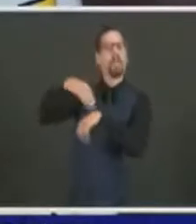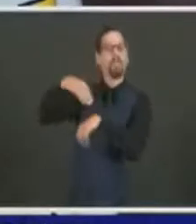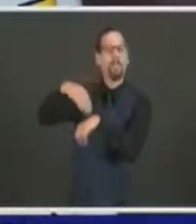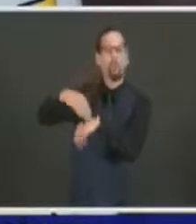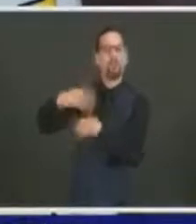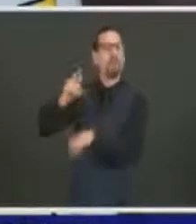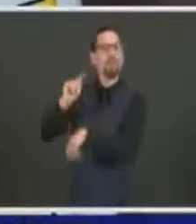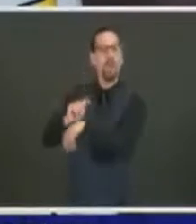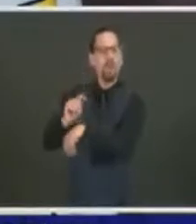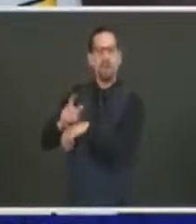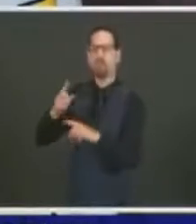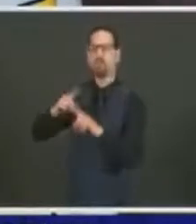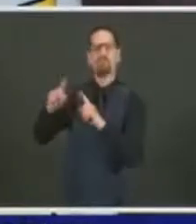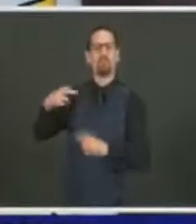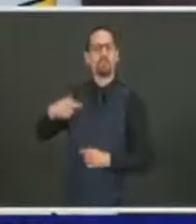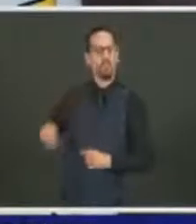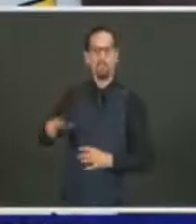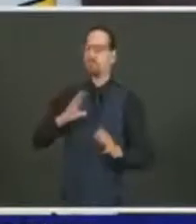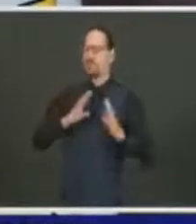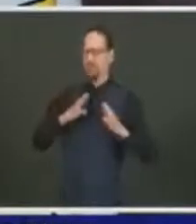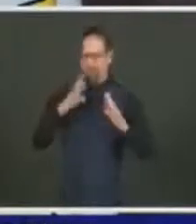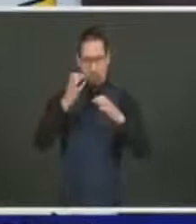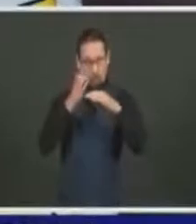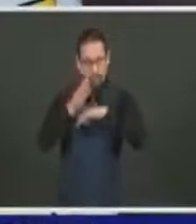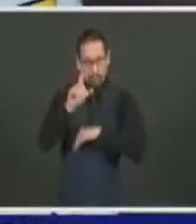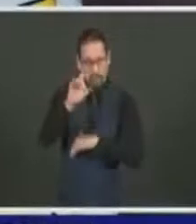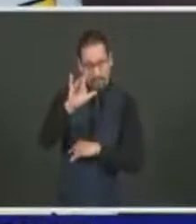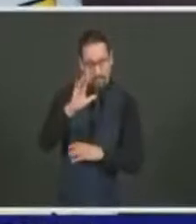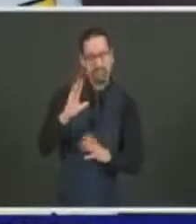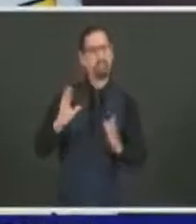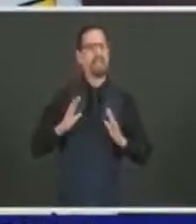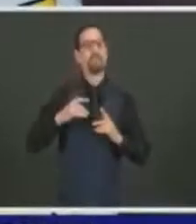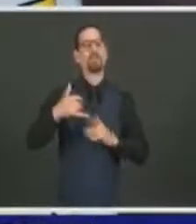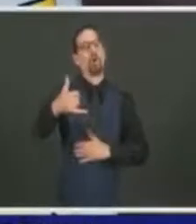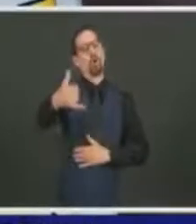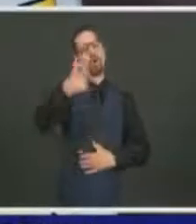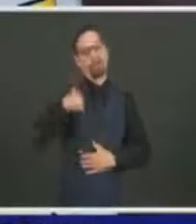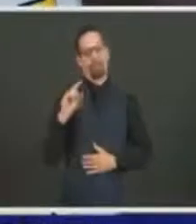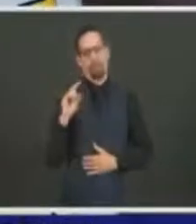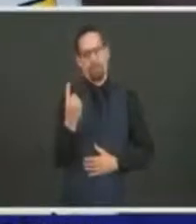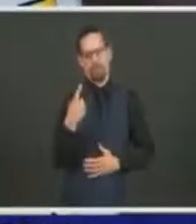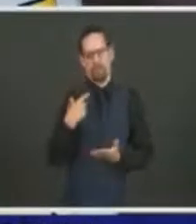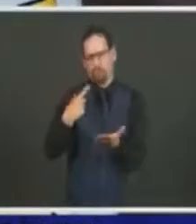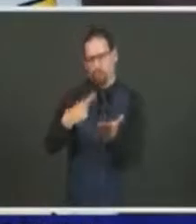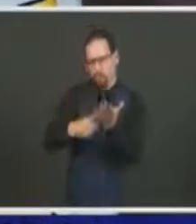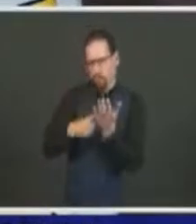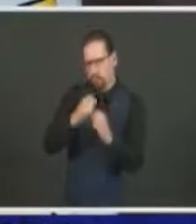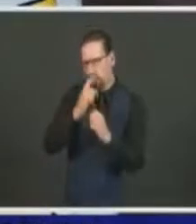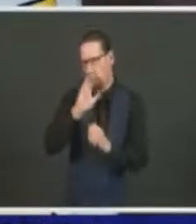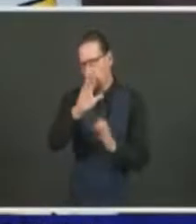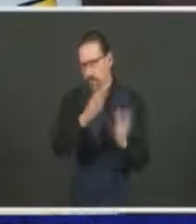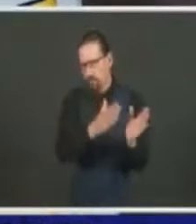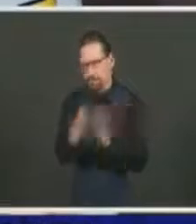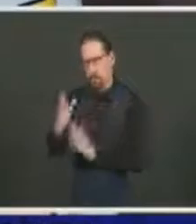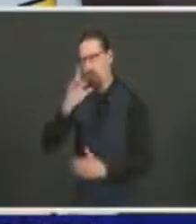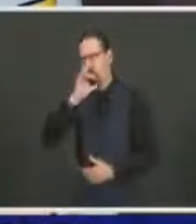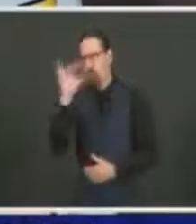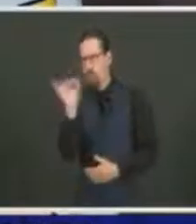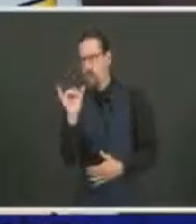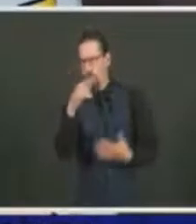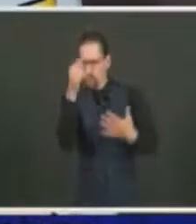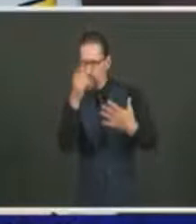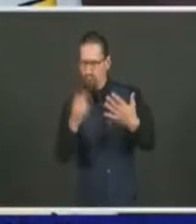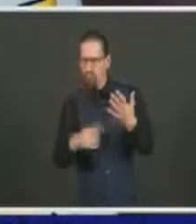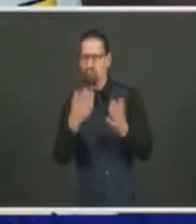you've been going over 125, get in touch with us so we can have a sense of your plan and make sure it's safe for you to